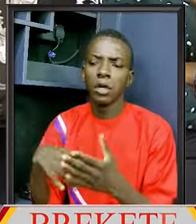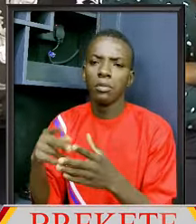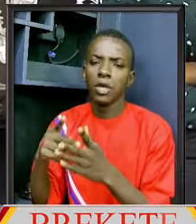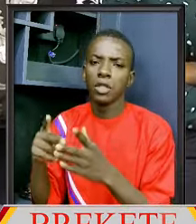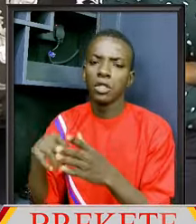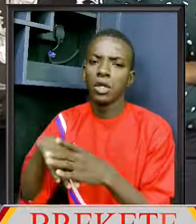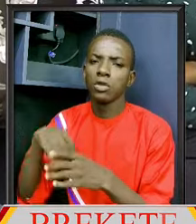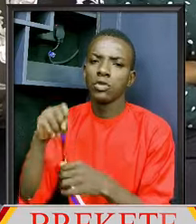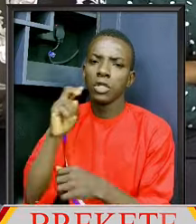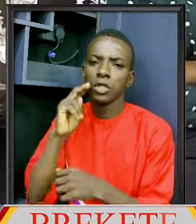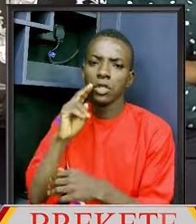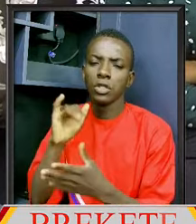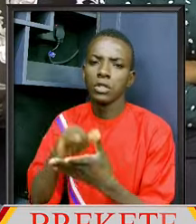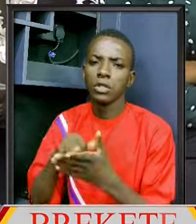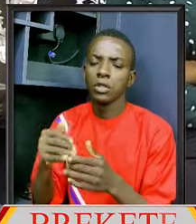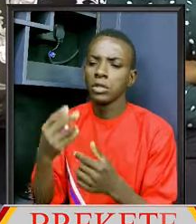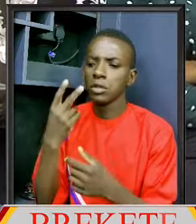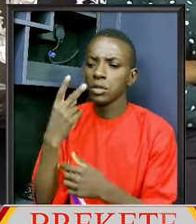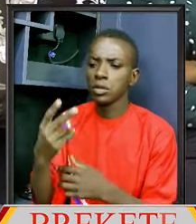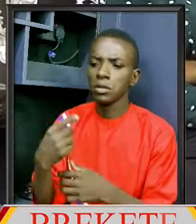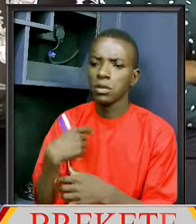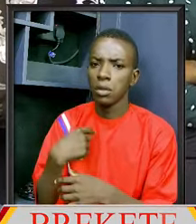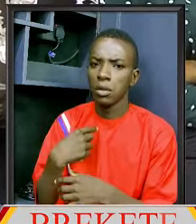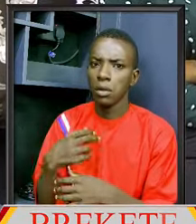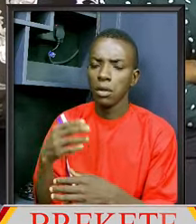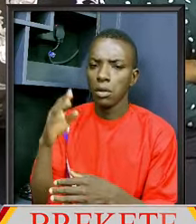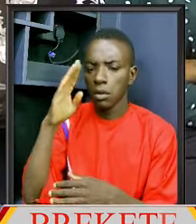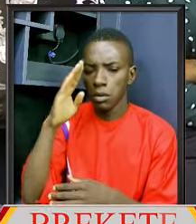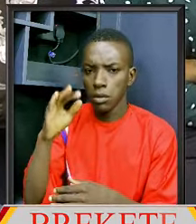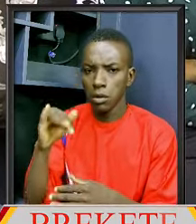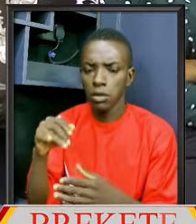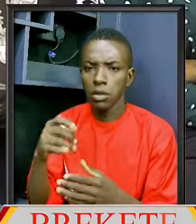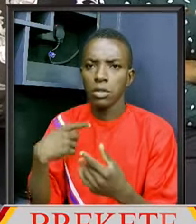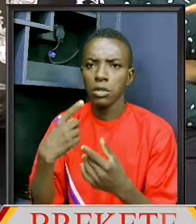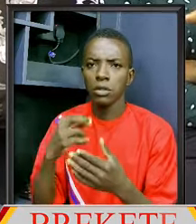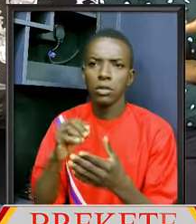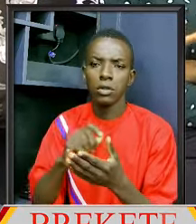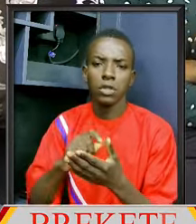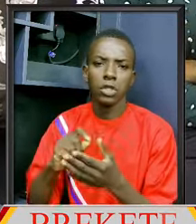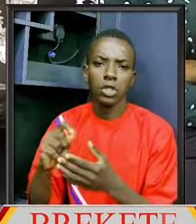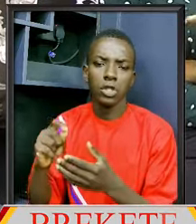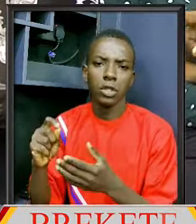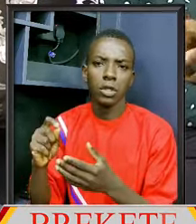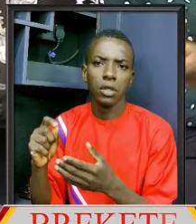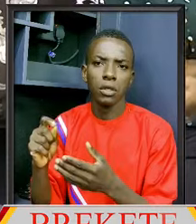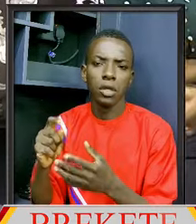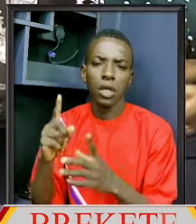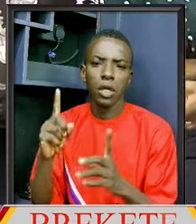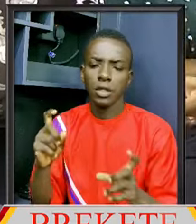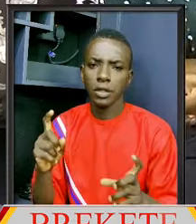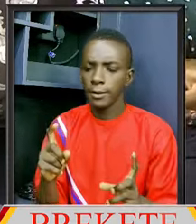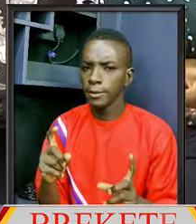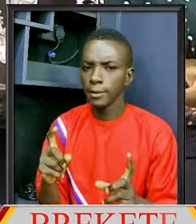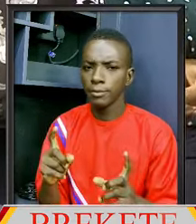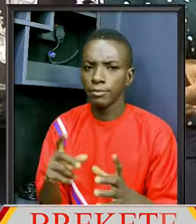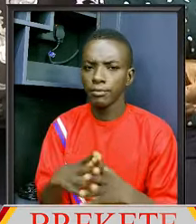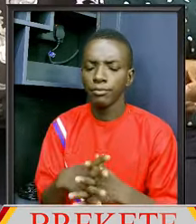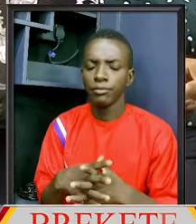Nigeria. Now, so as they see me old rich, they go tell me make I write eligibility exam.